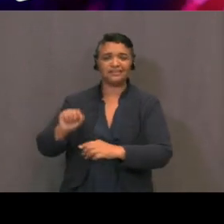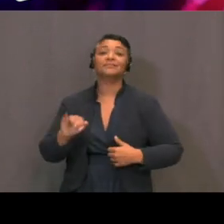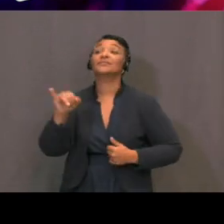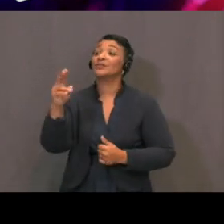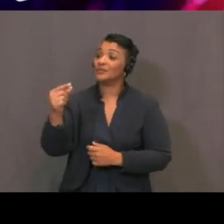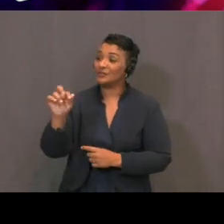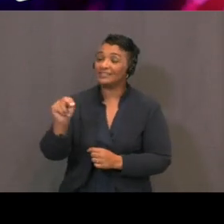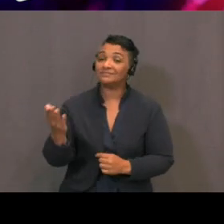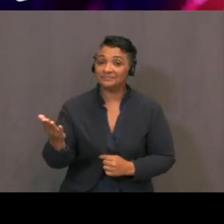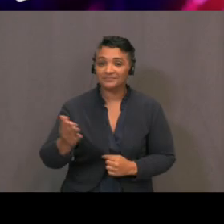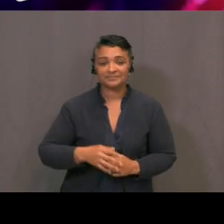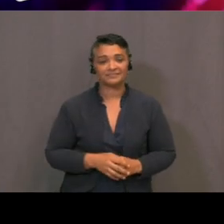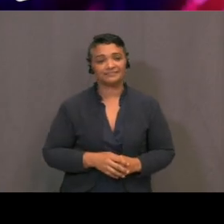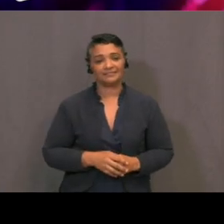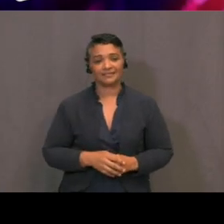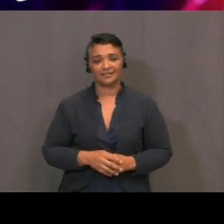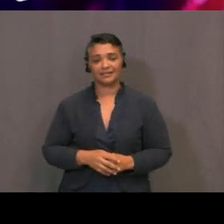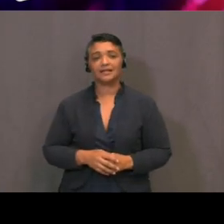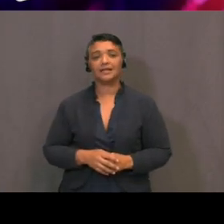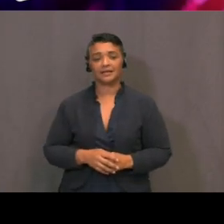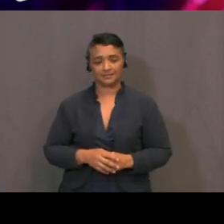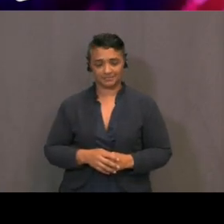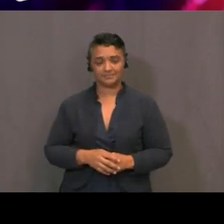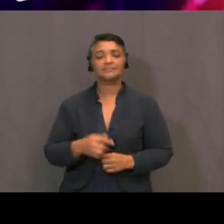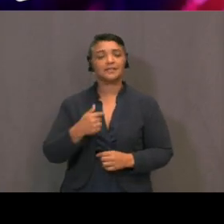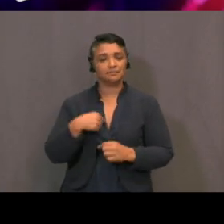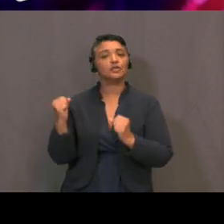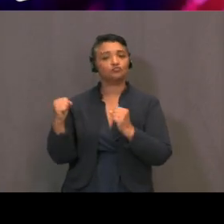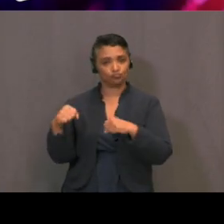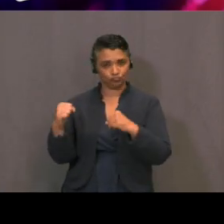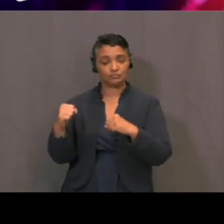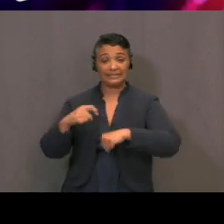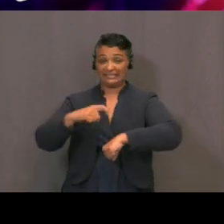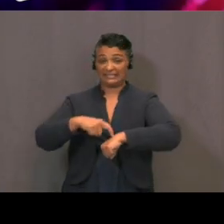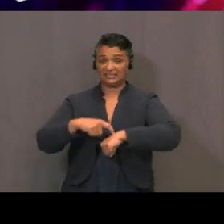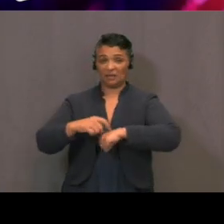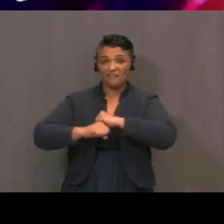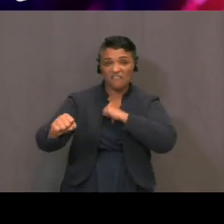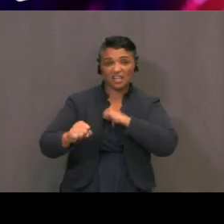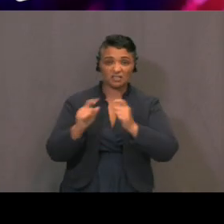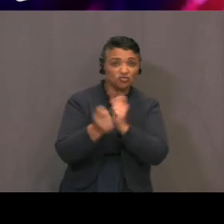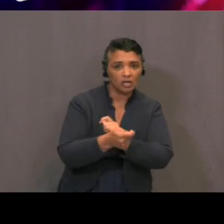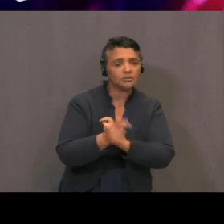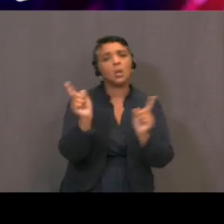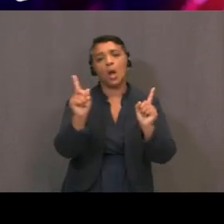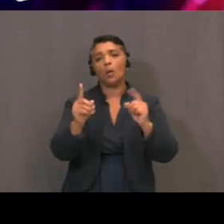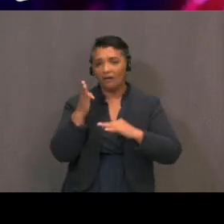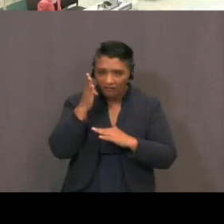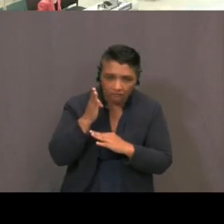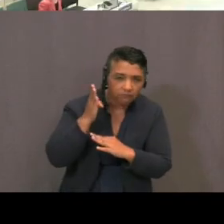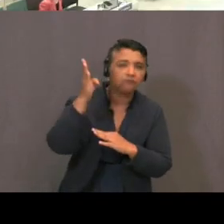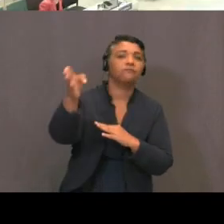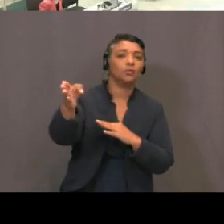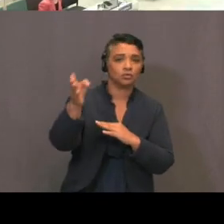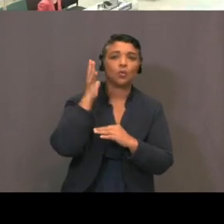us. Yeah, I agree with what you said. It will be a very, very distant future. It can still